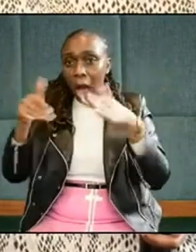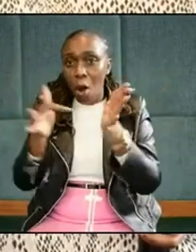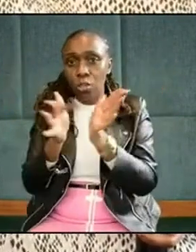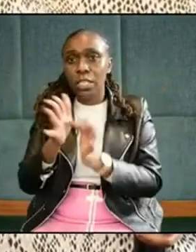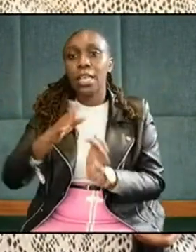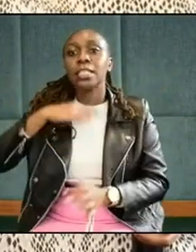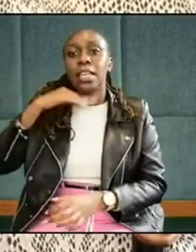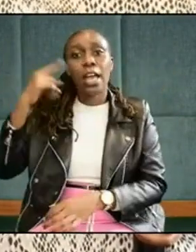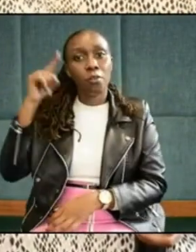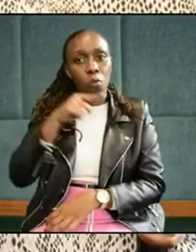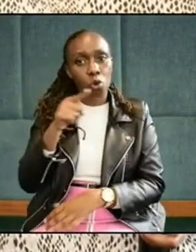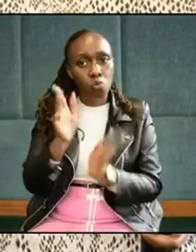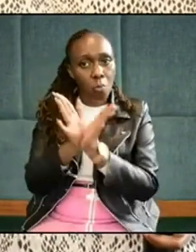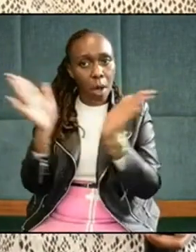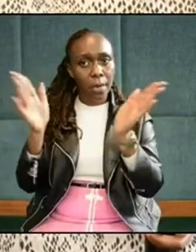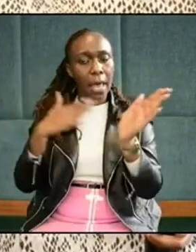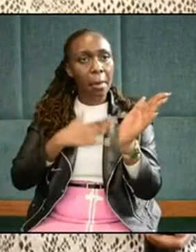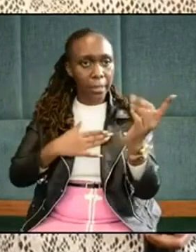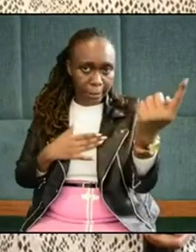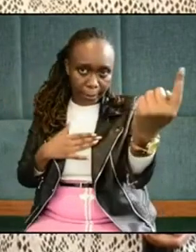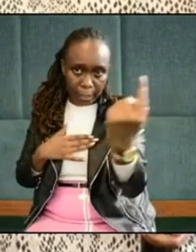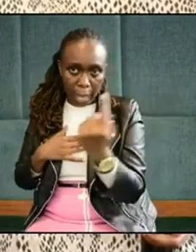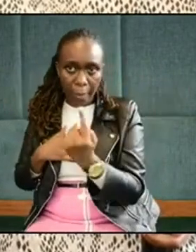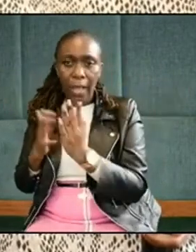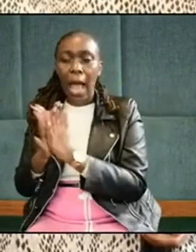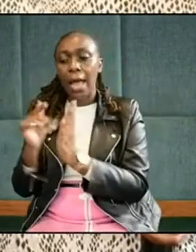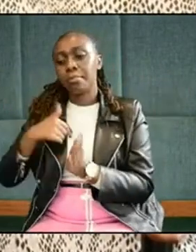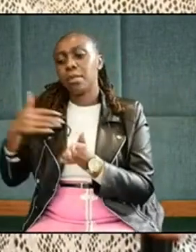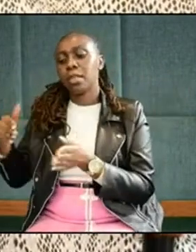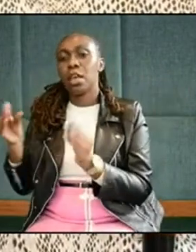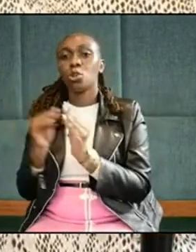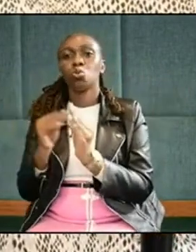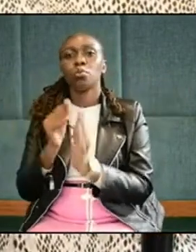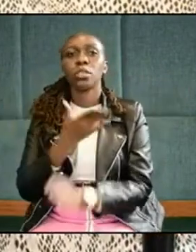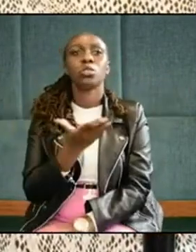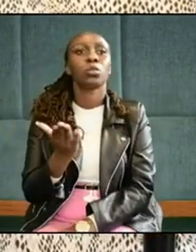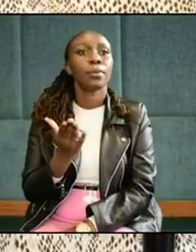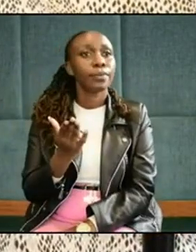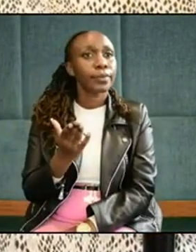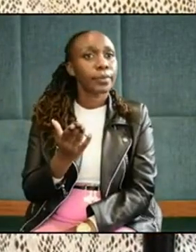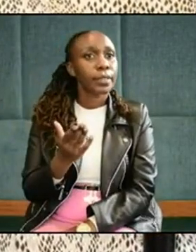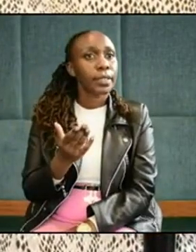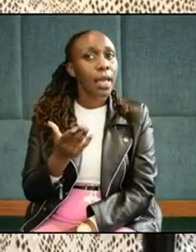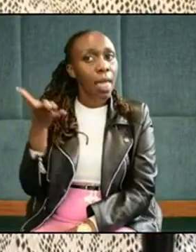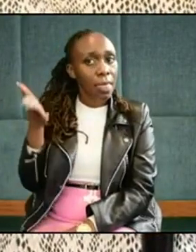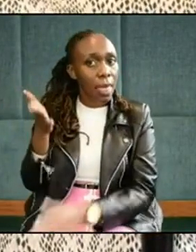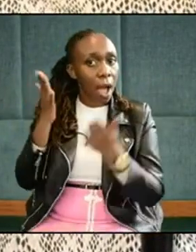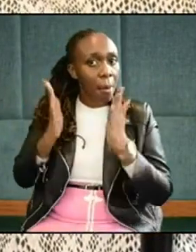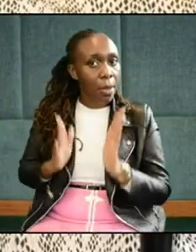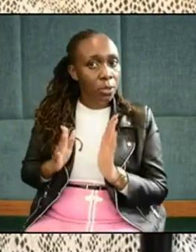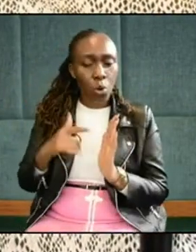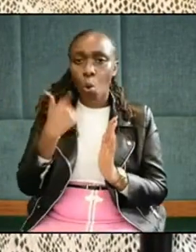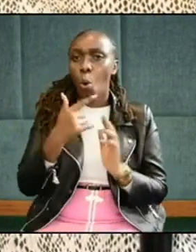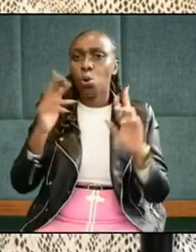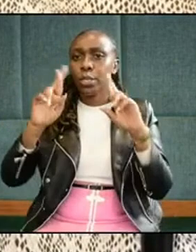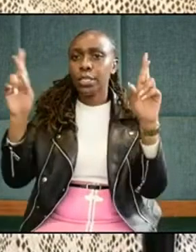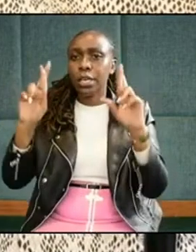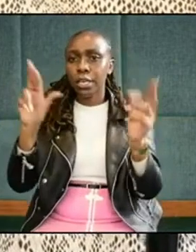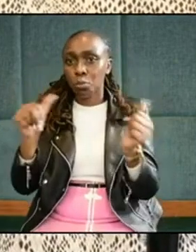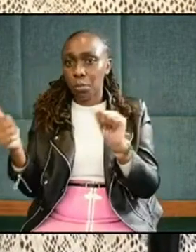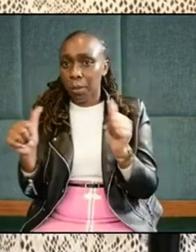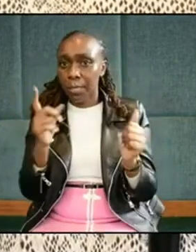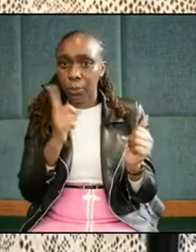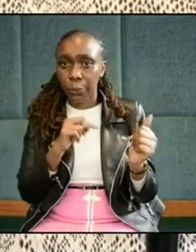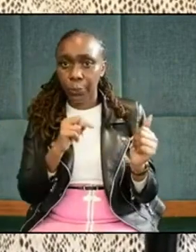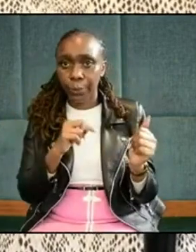publicly, make your way to the front, and I'm here to meet you. Is there one soul that's ready to be